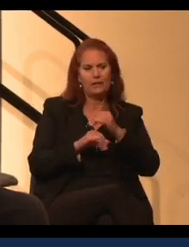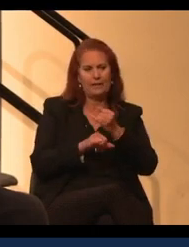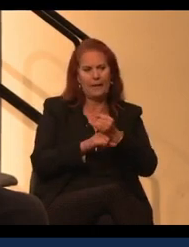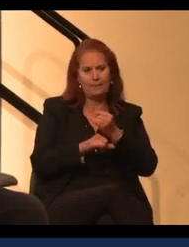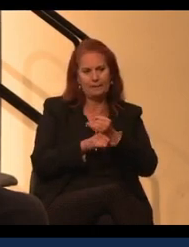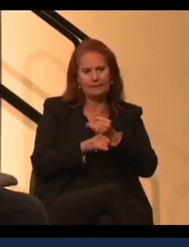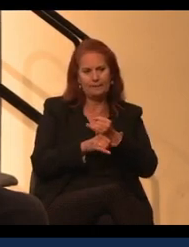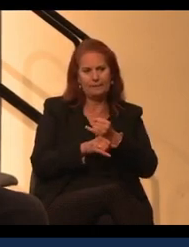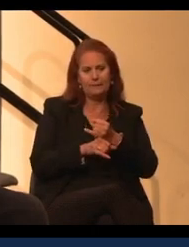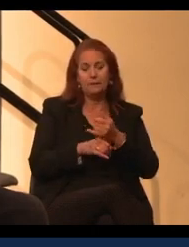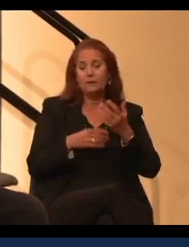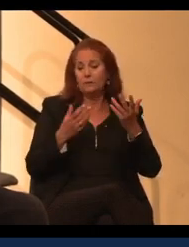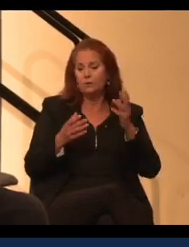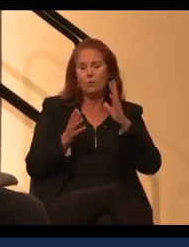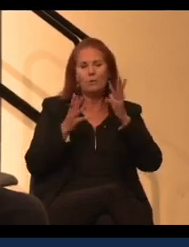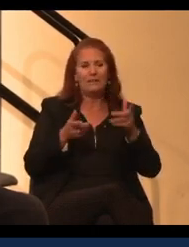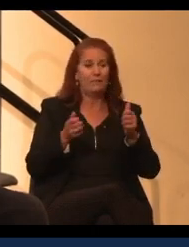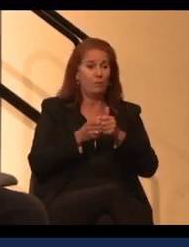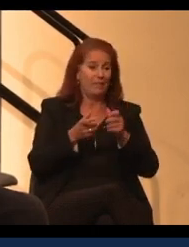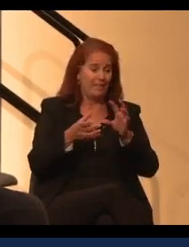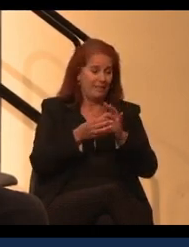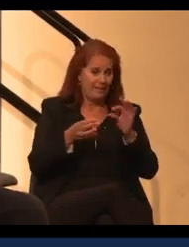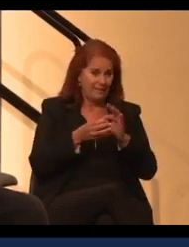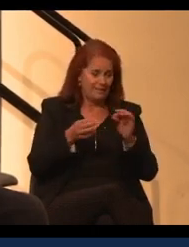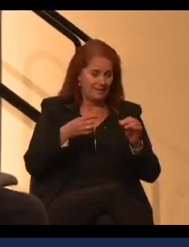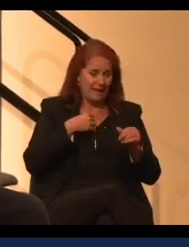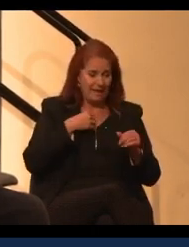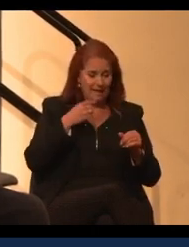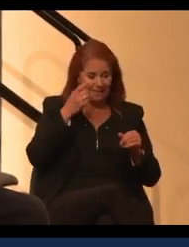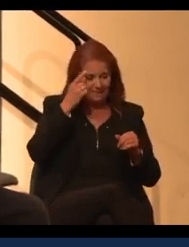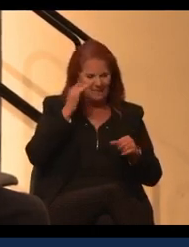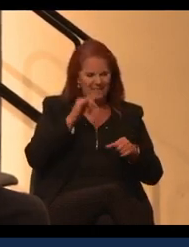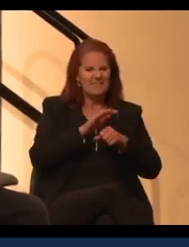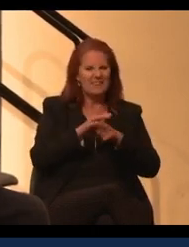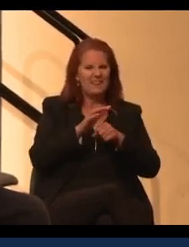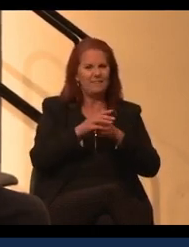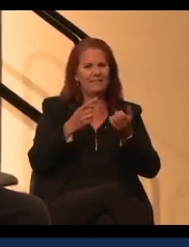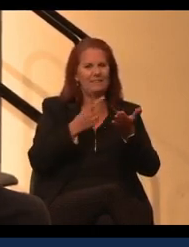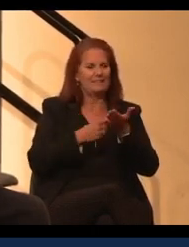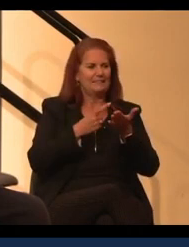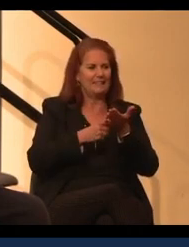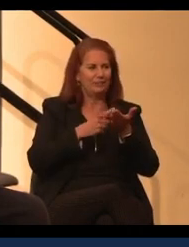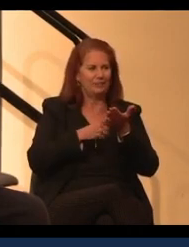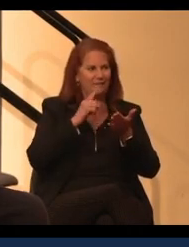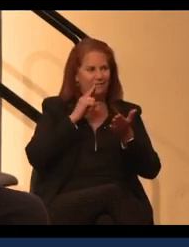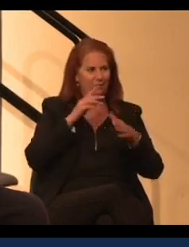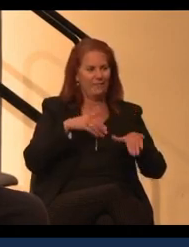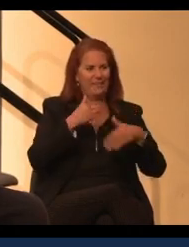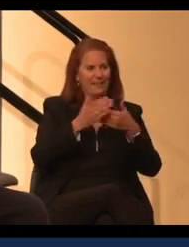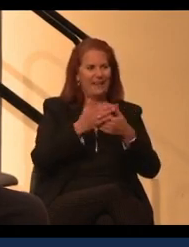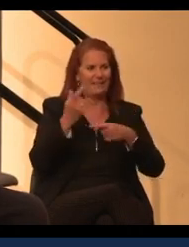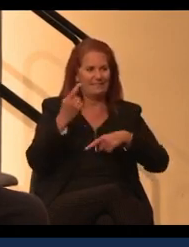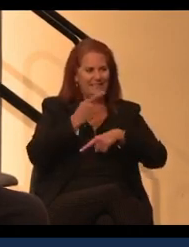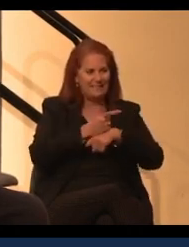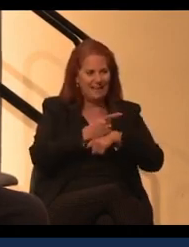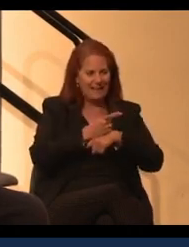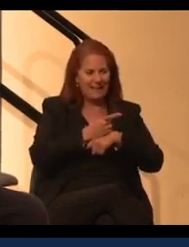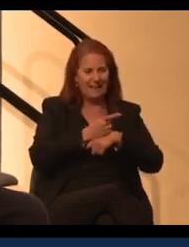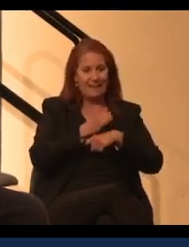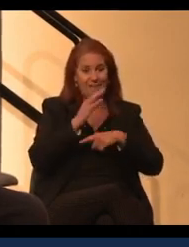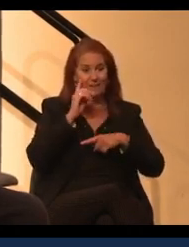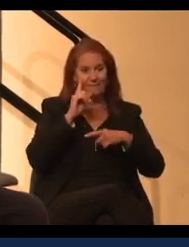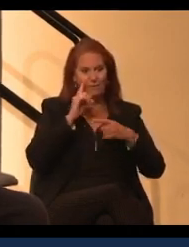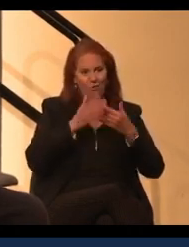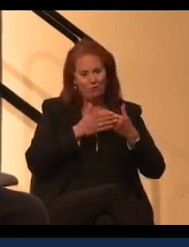campus? And so I'll leave you with this. I think this is enough discussion for the next day, couple days, if not the rest